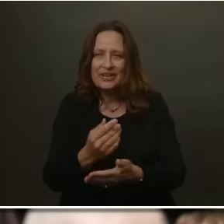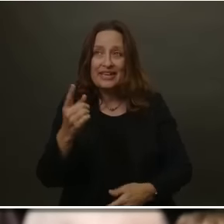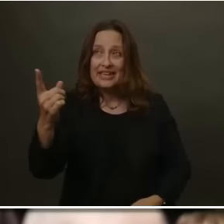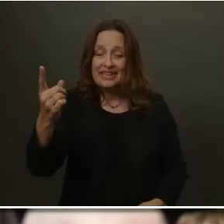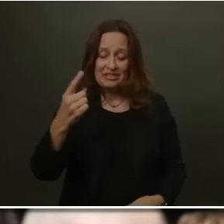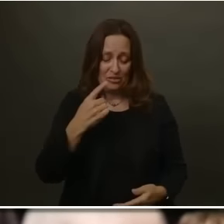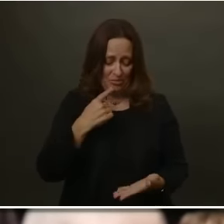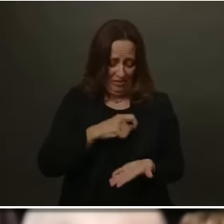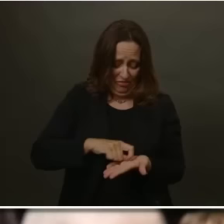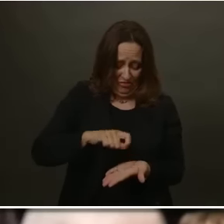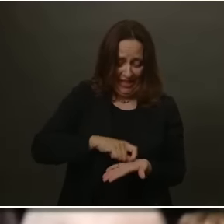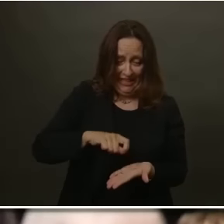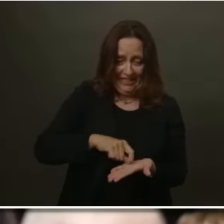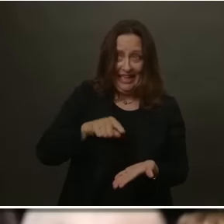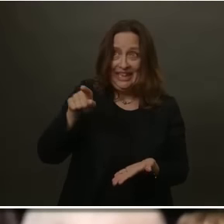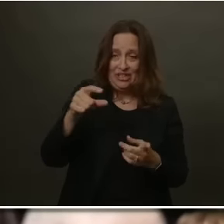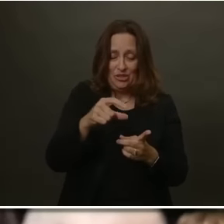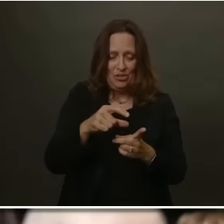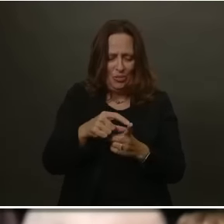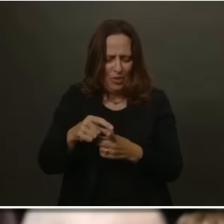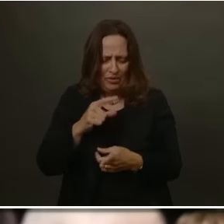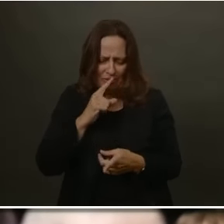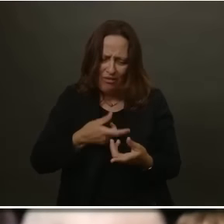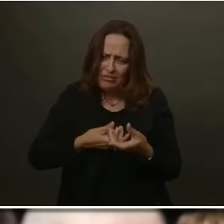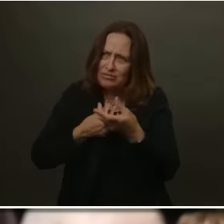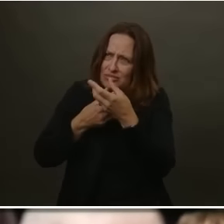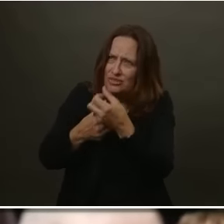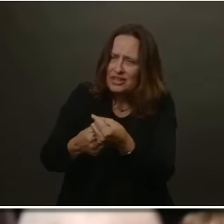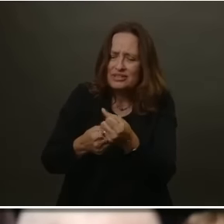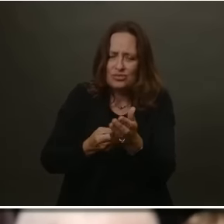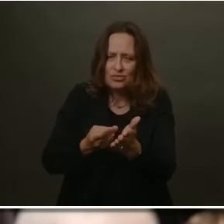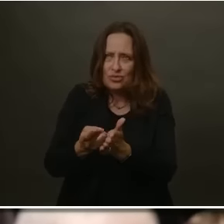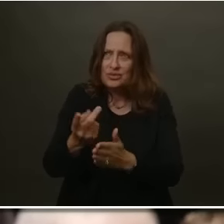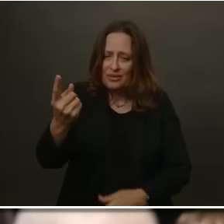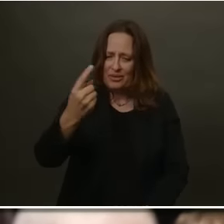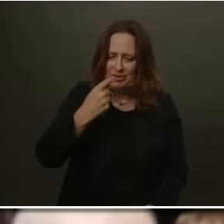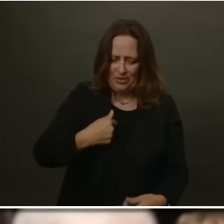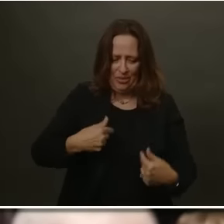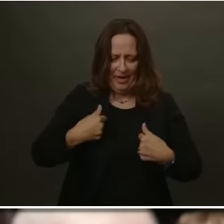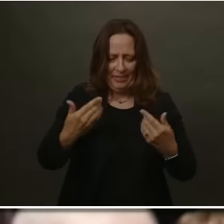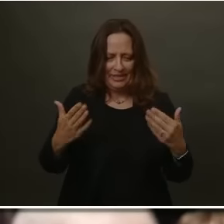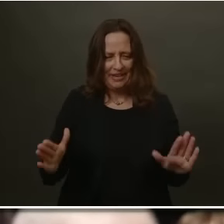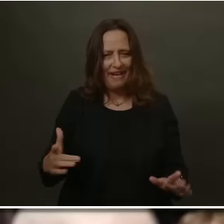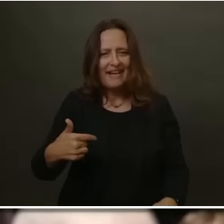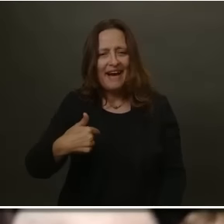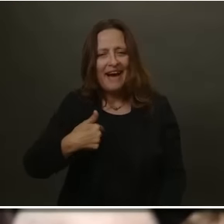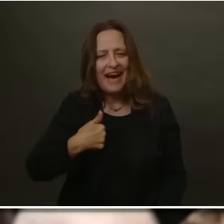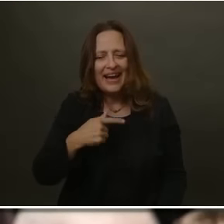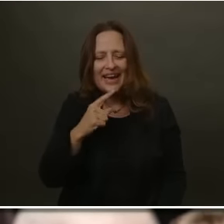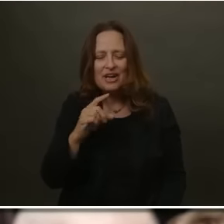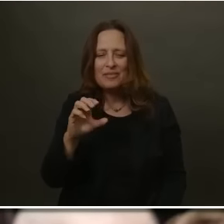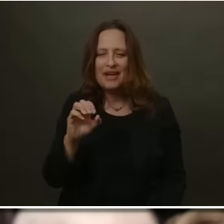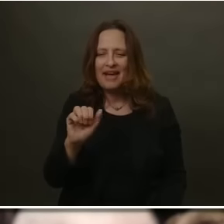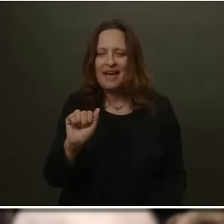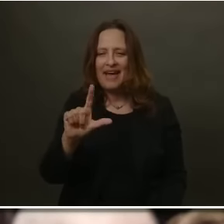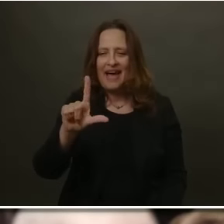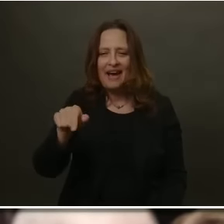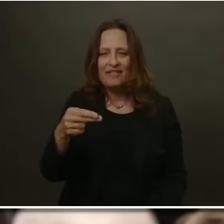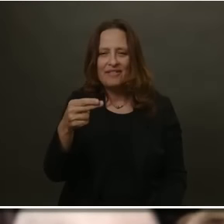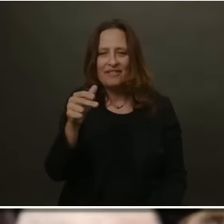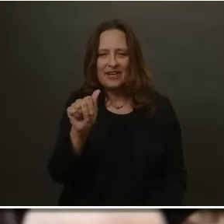words are trustworthy and true." Then he said to me, "It is done. I am the Alpha, the Omega, the